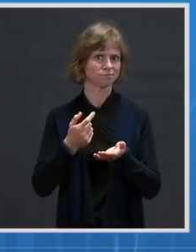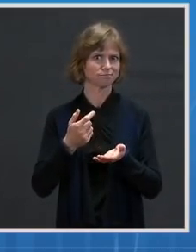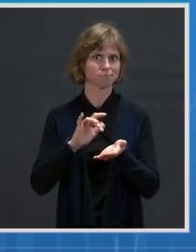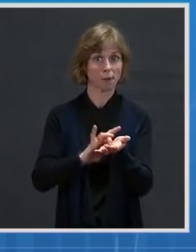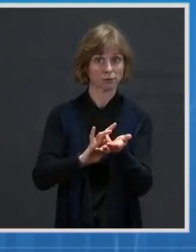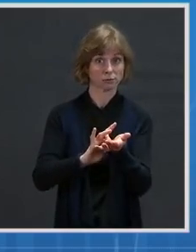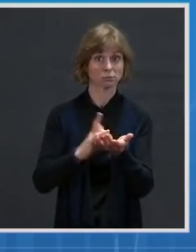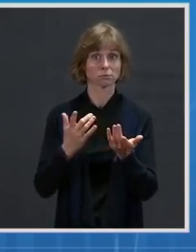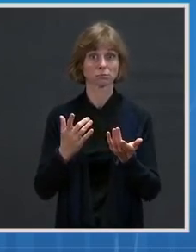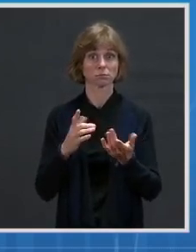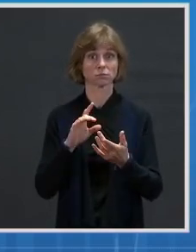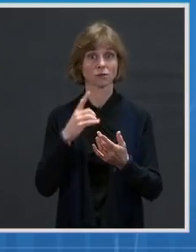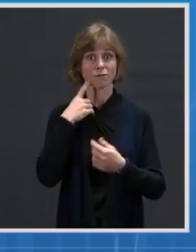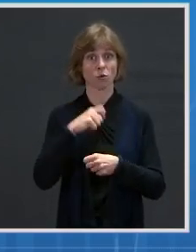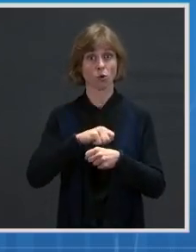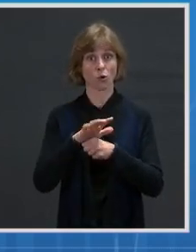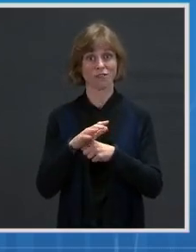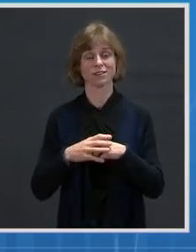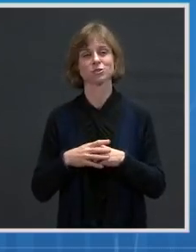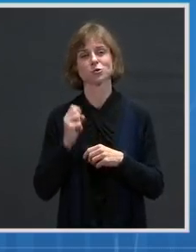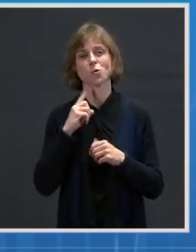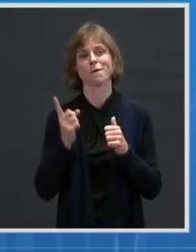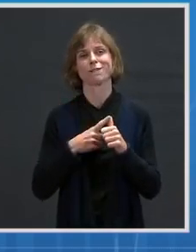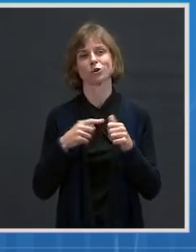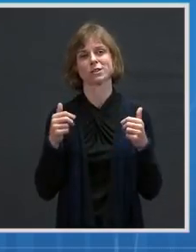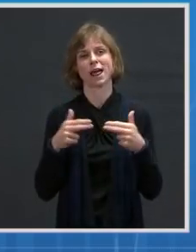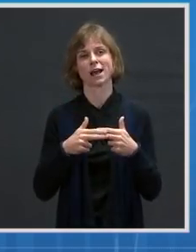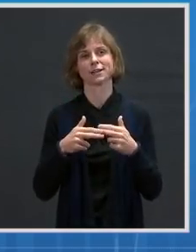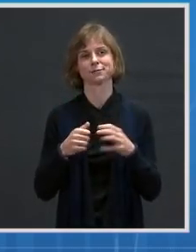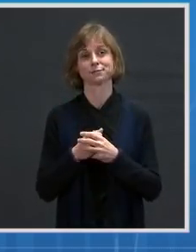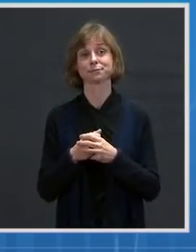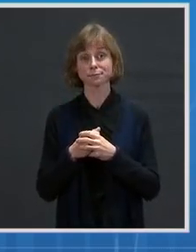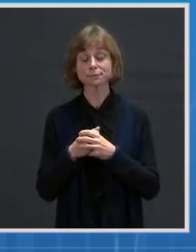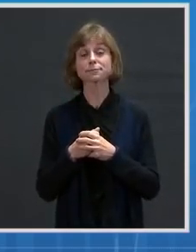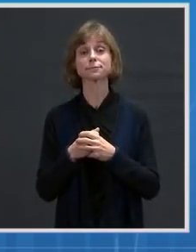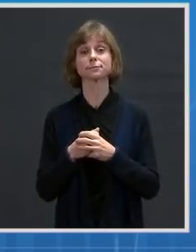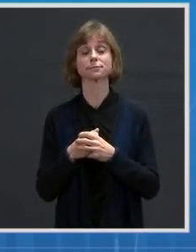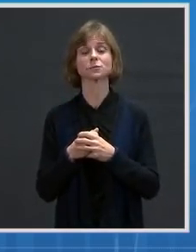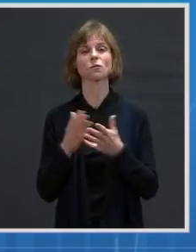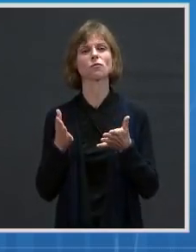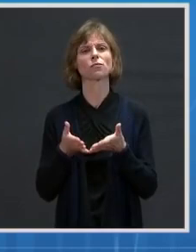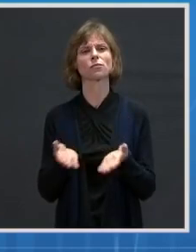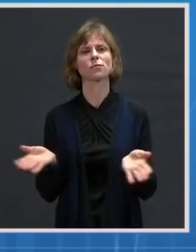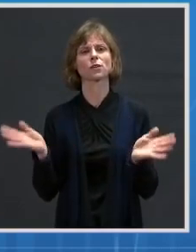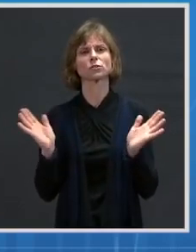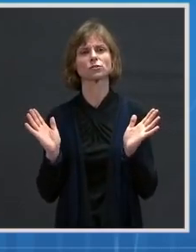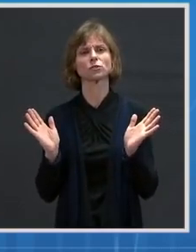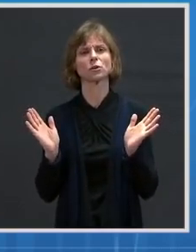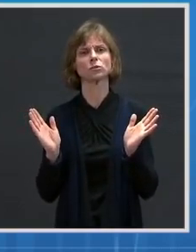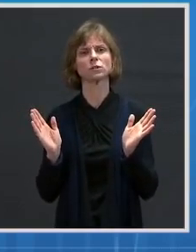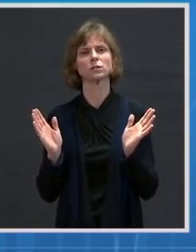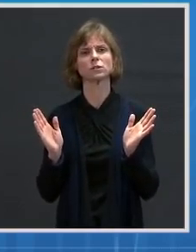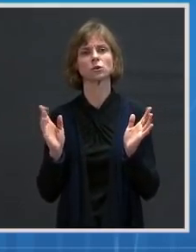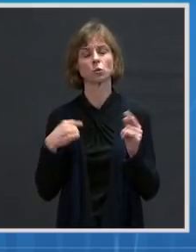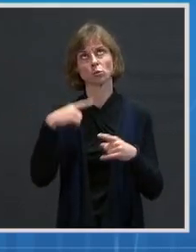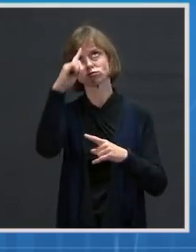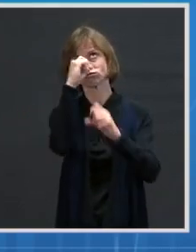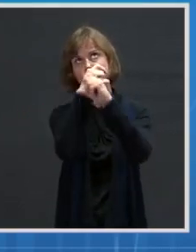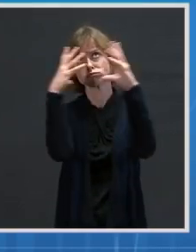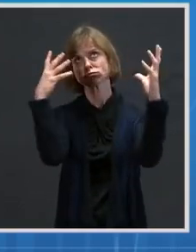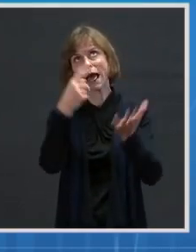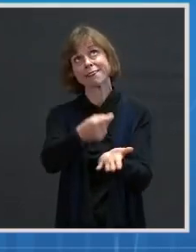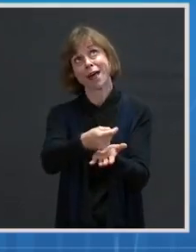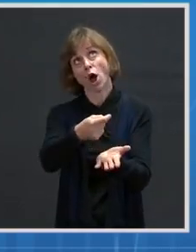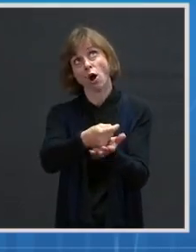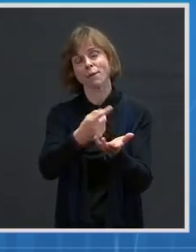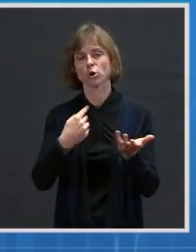So if we can move ahead to my first slide. In general, when one thinks of therapeutics, you think of them as